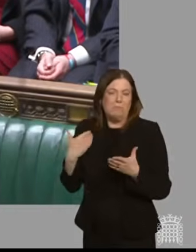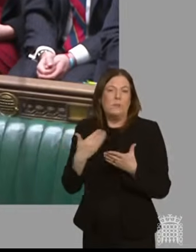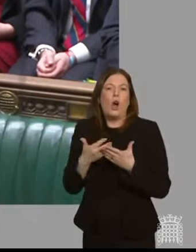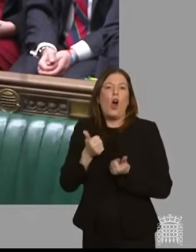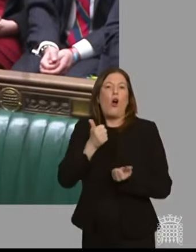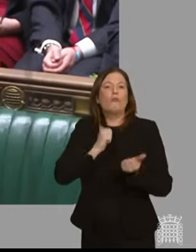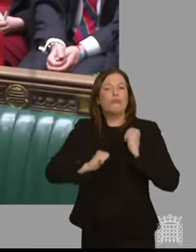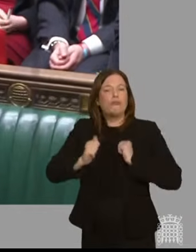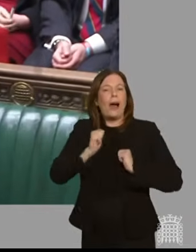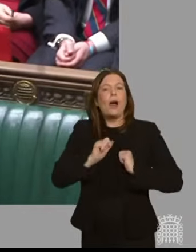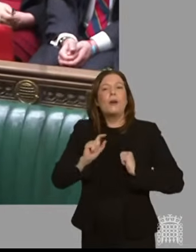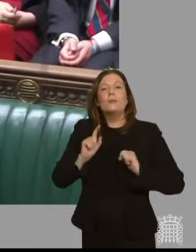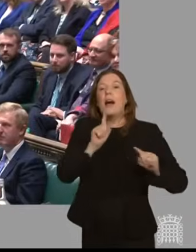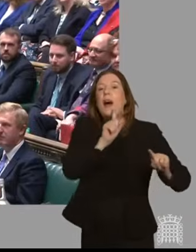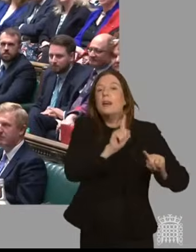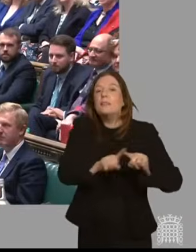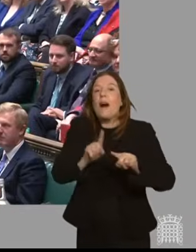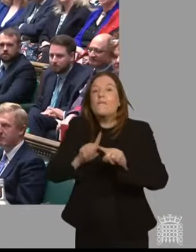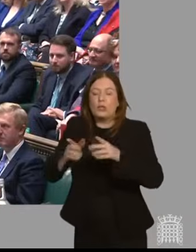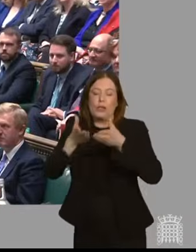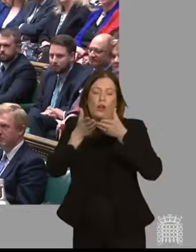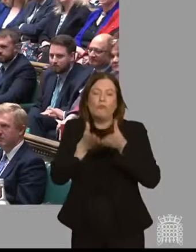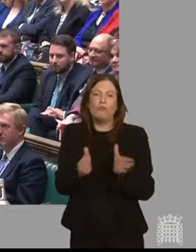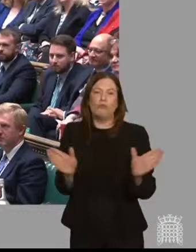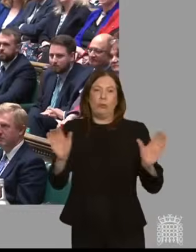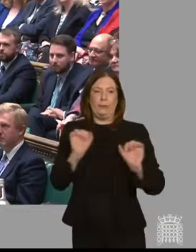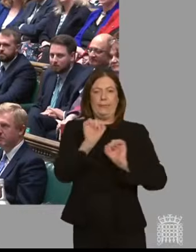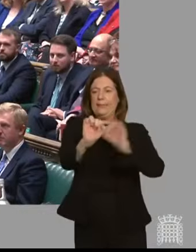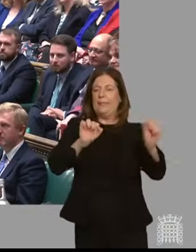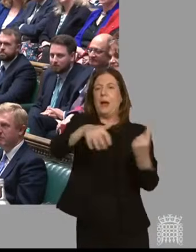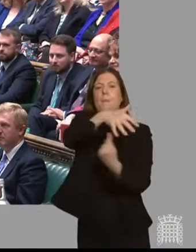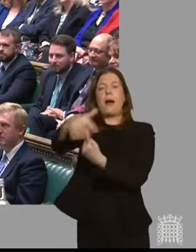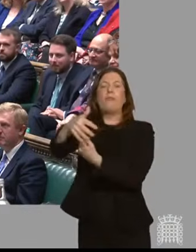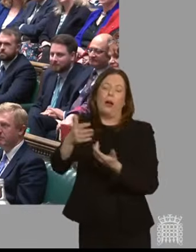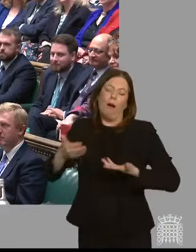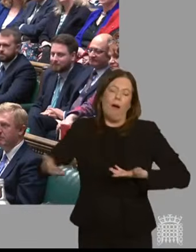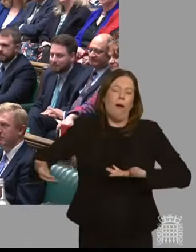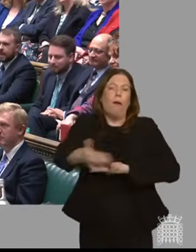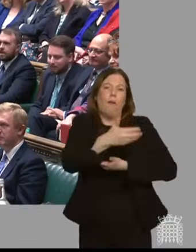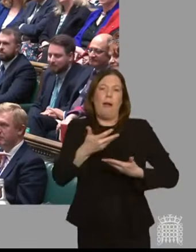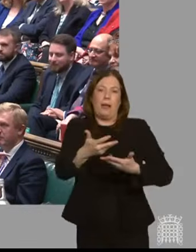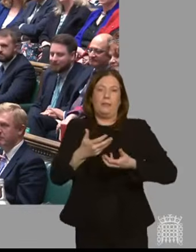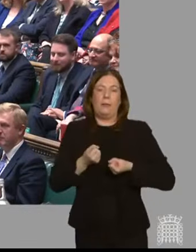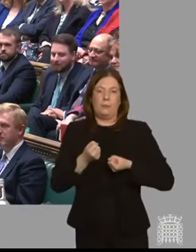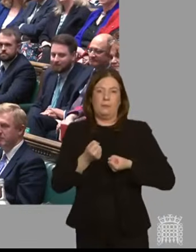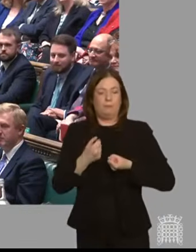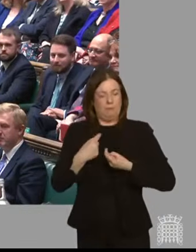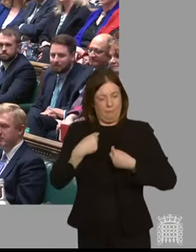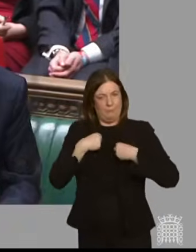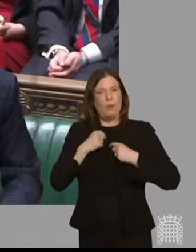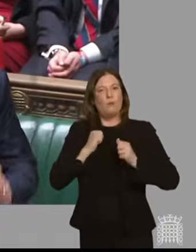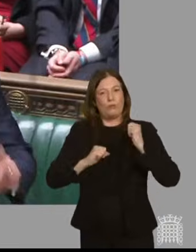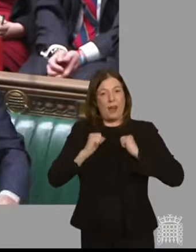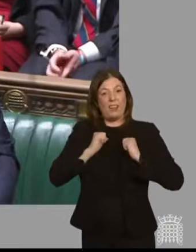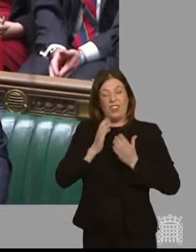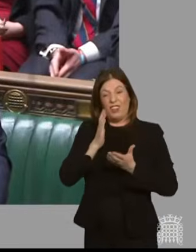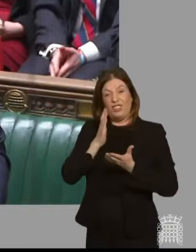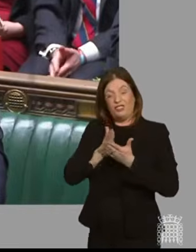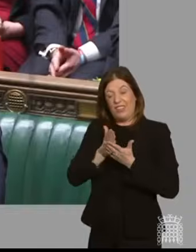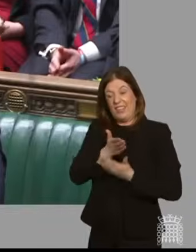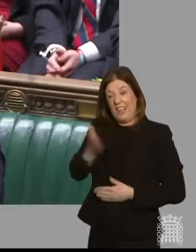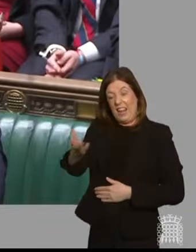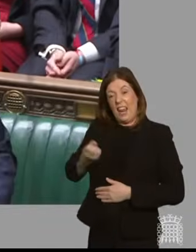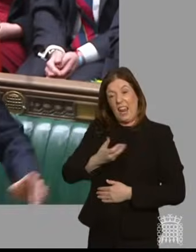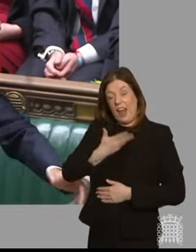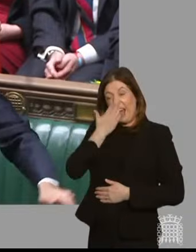every background. Indeed, it is a proud record that puts Labour to shame, Mr. Speaker. This is the party that delivered the first Jewish